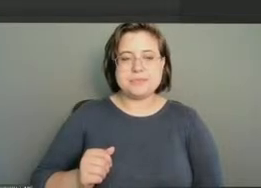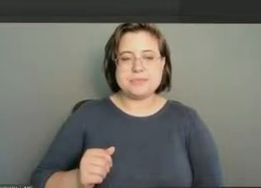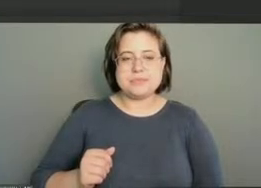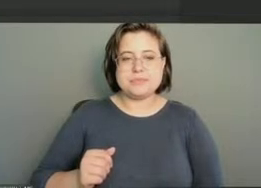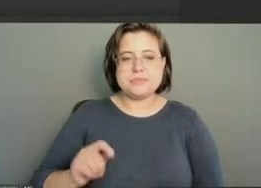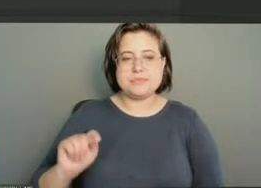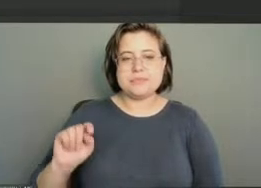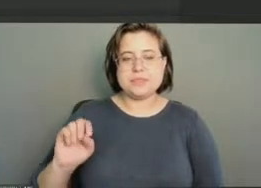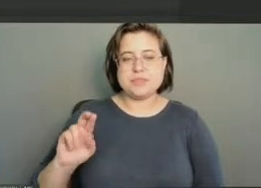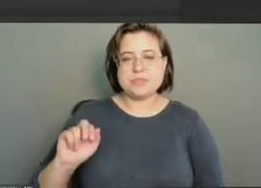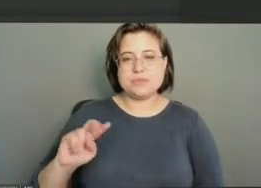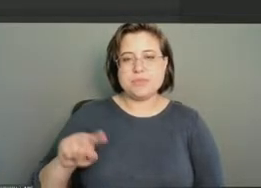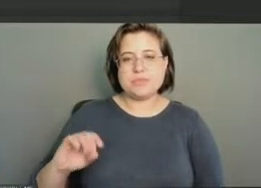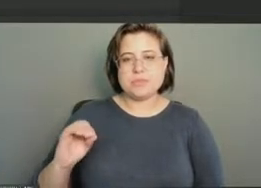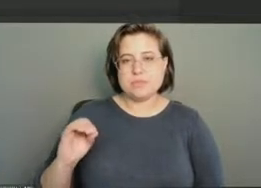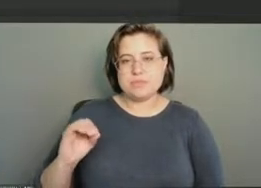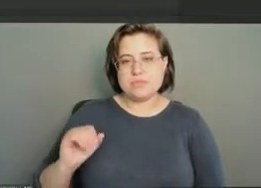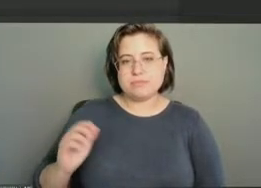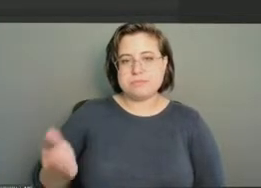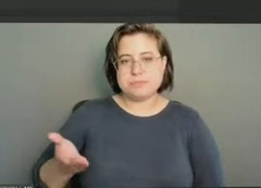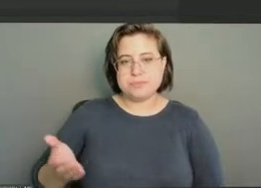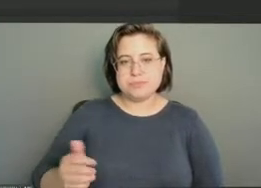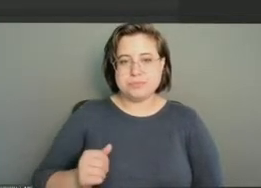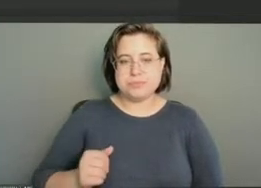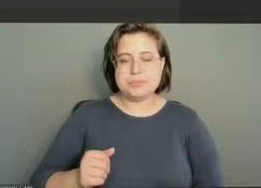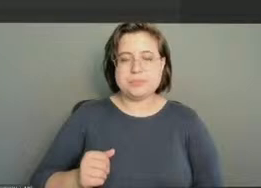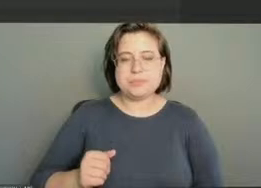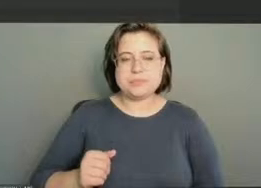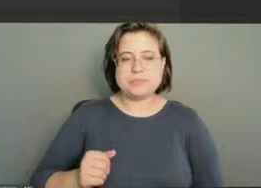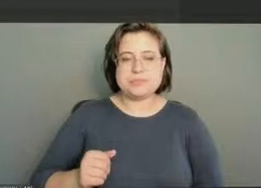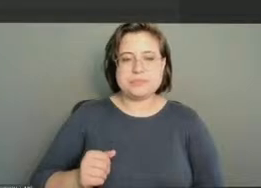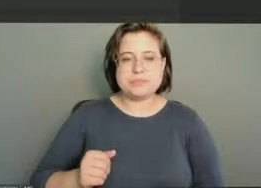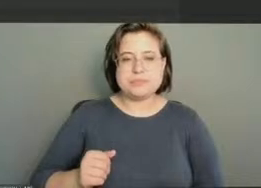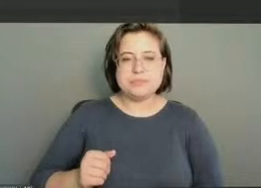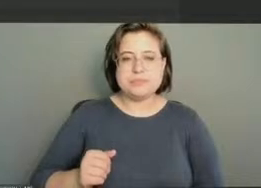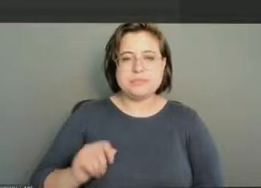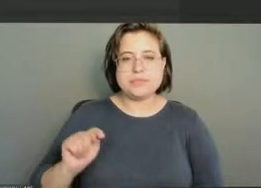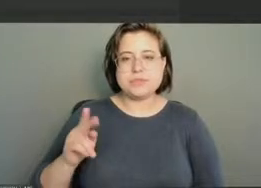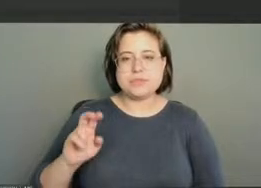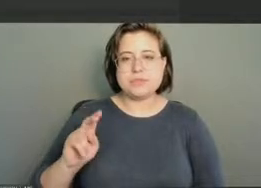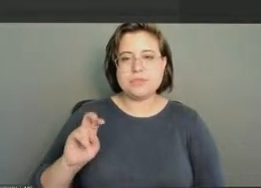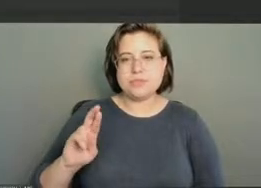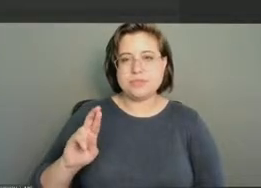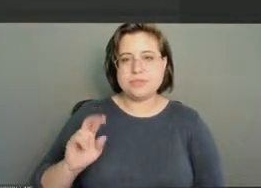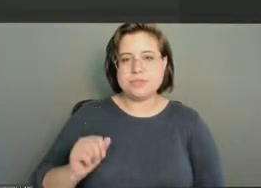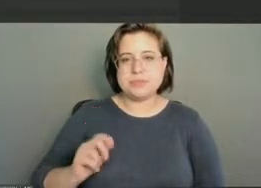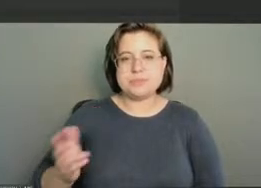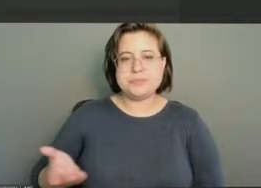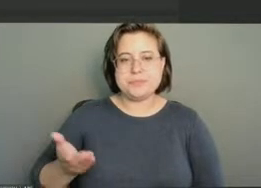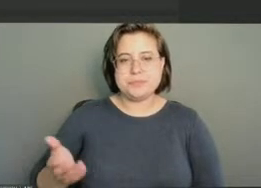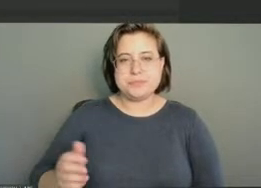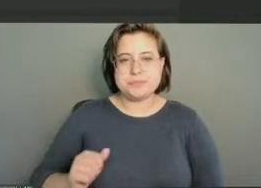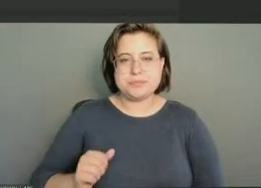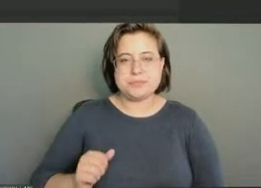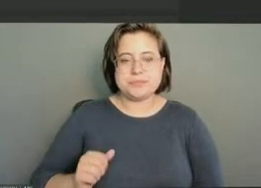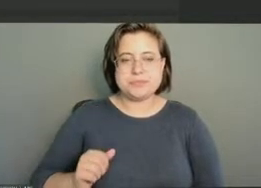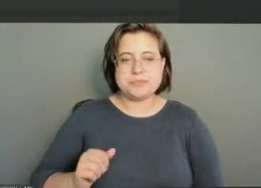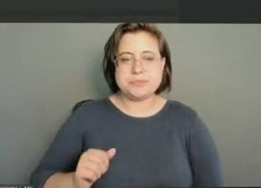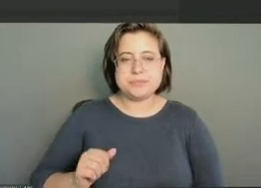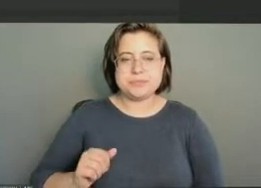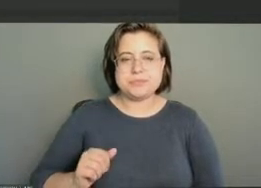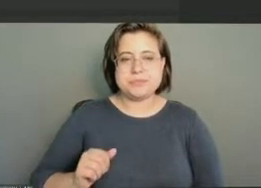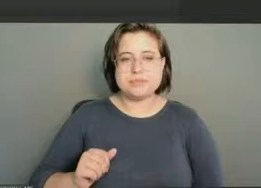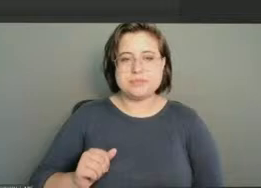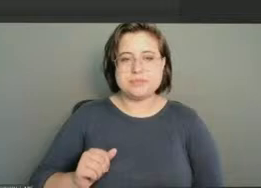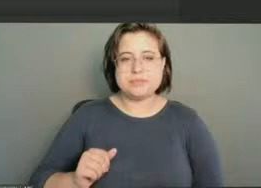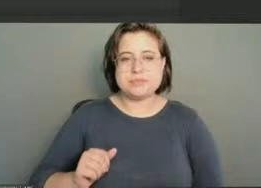Mr. Vincent Torrenzo. Present. Ms. Mary Turner. Present.